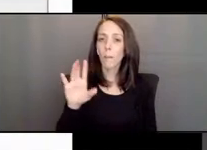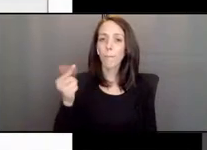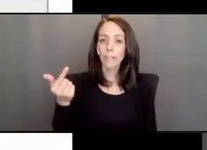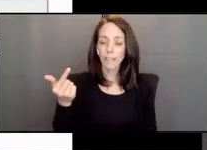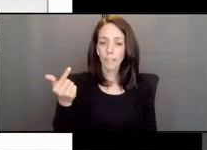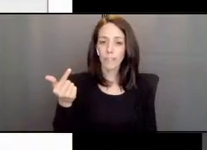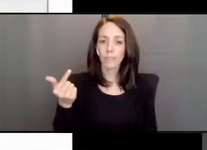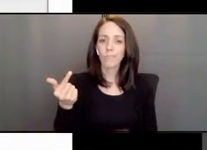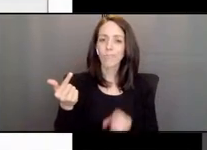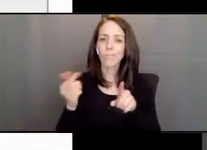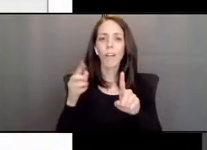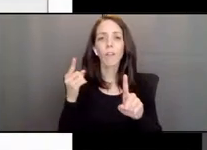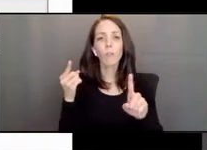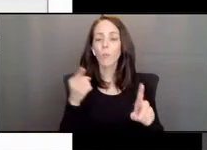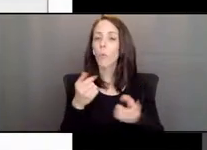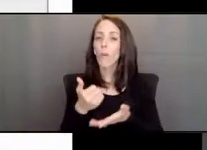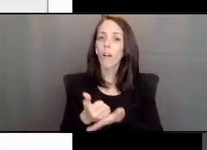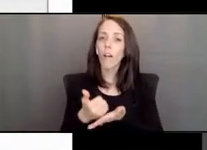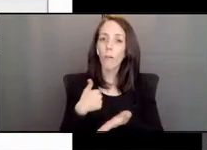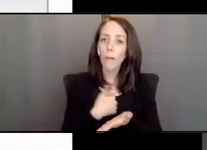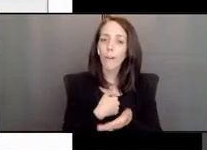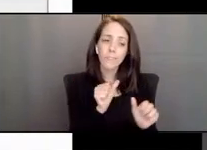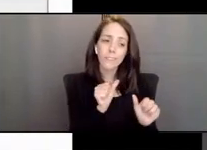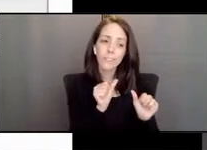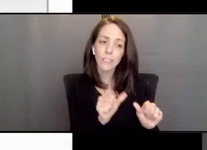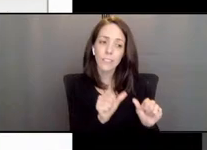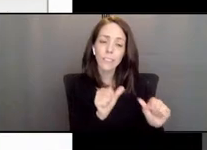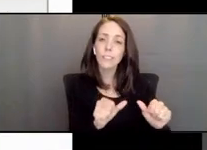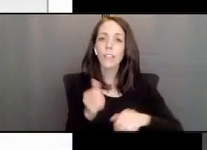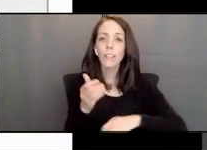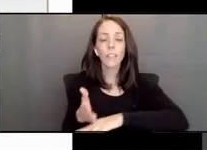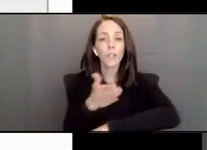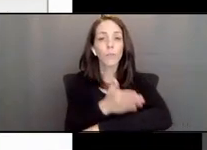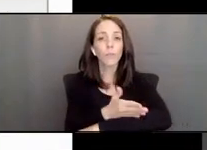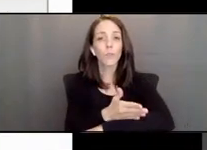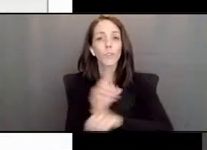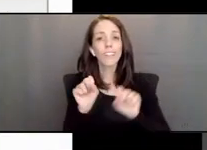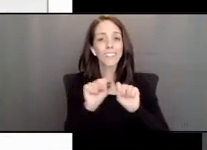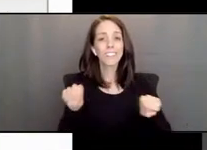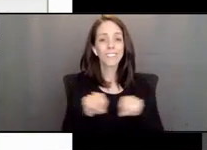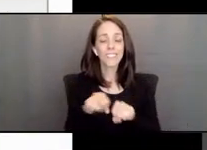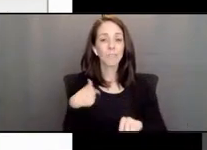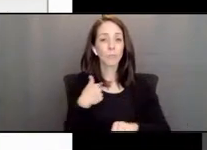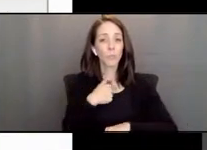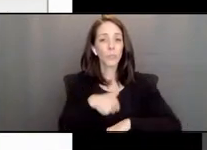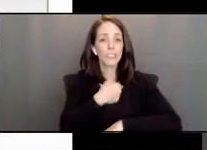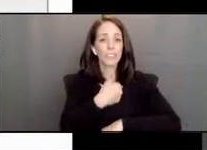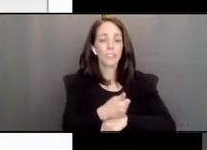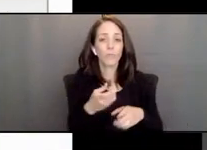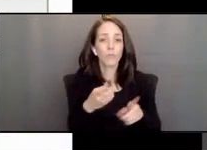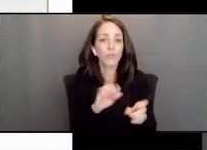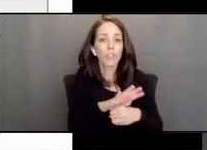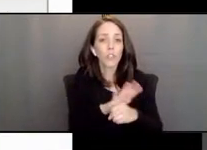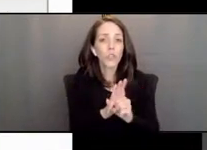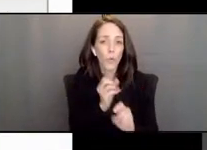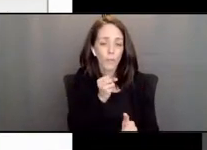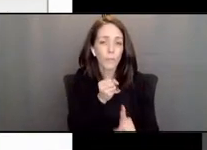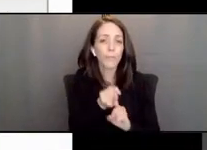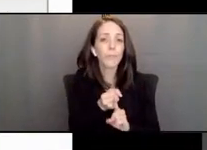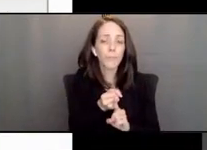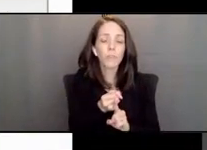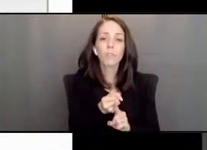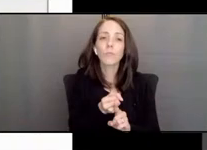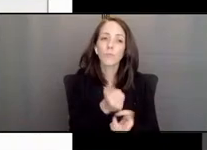help us sustain and enhance the systems that we put in place during the pandemic to support the OHSU members' personal well-being